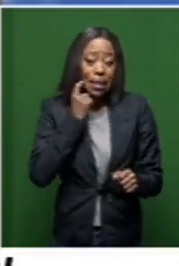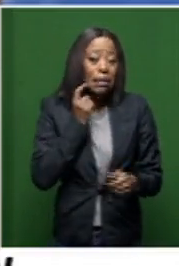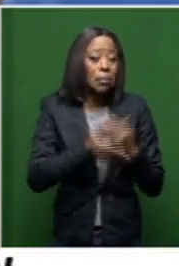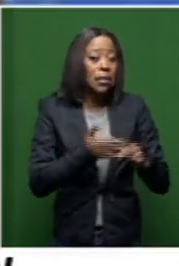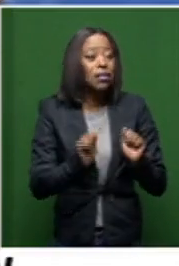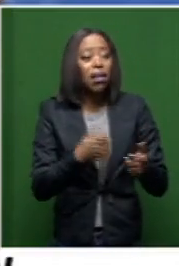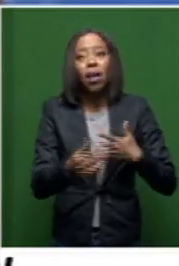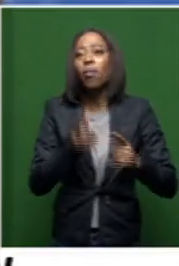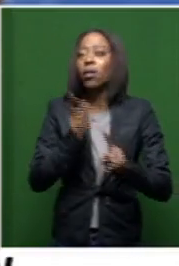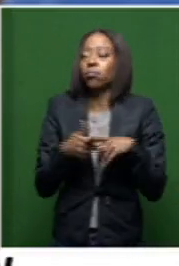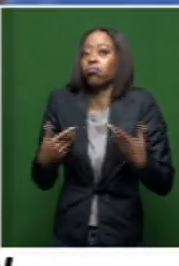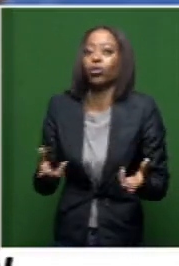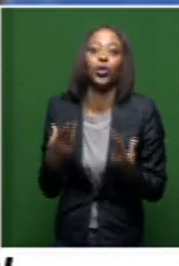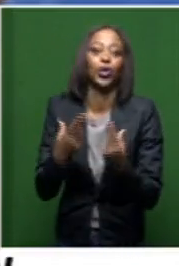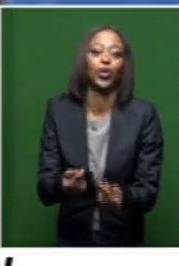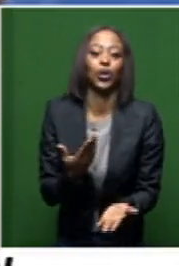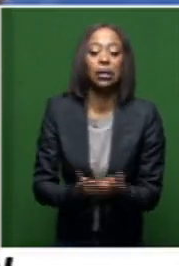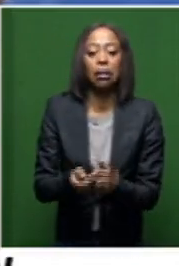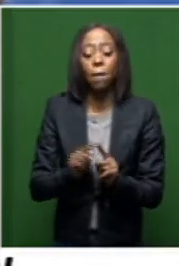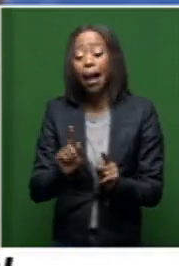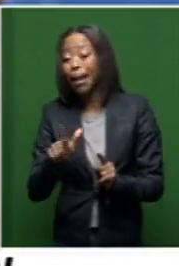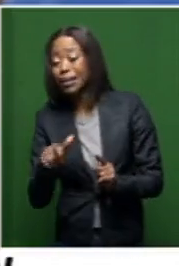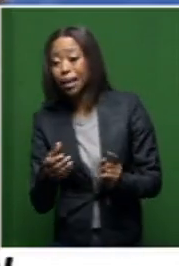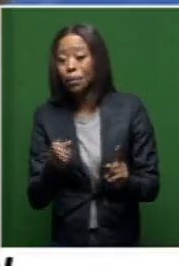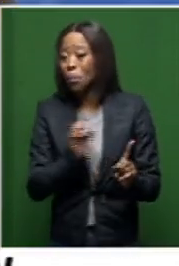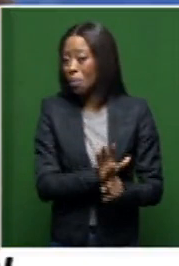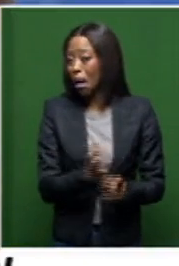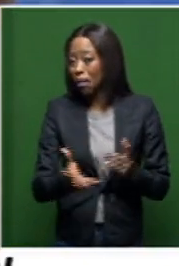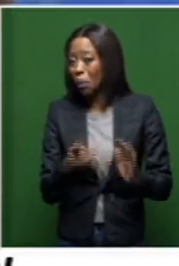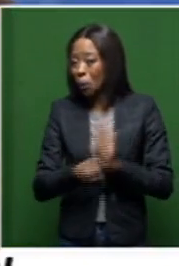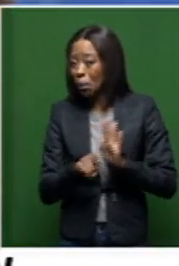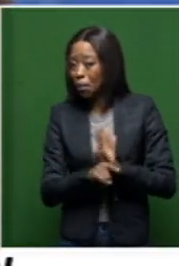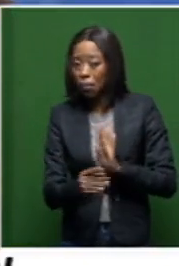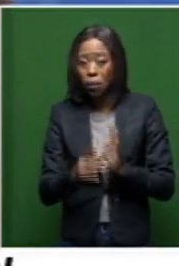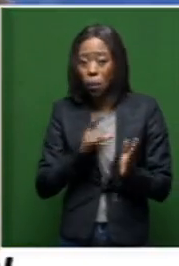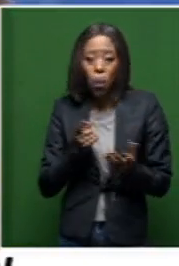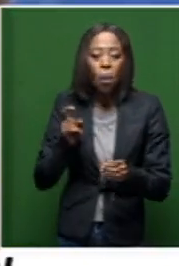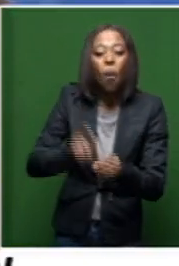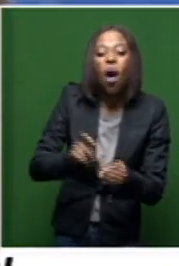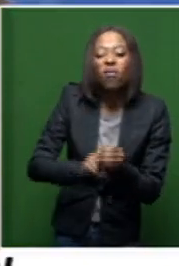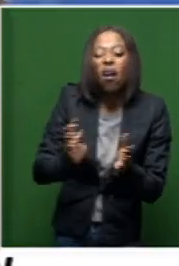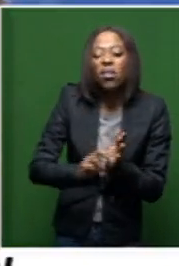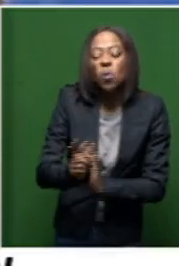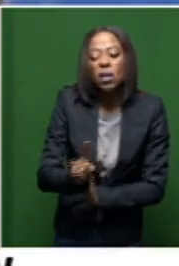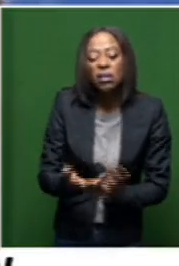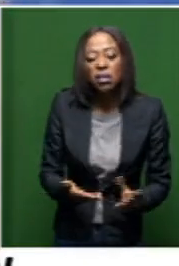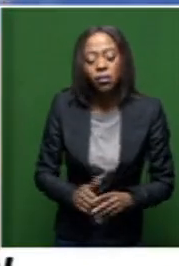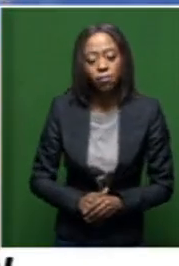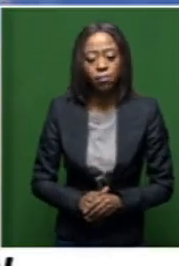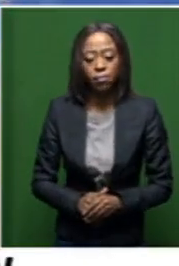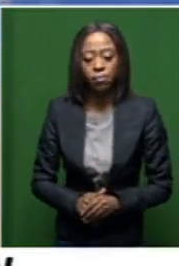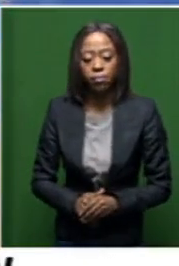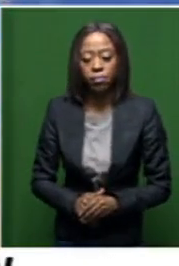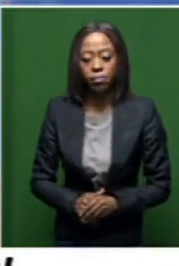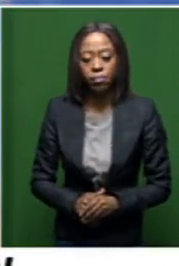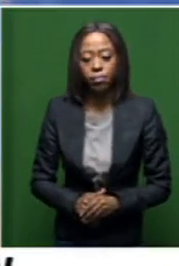that anybody can sort of donate? Are there any certain criteria to qualify to become a donor? In terms